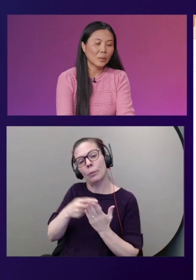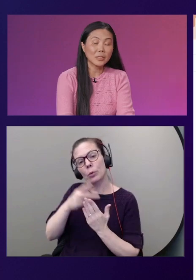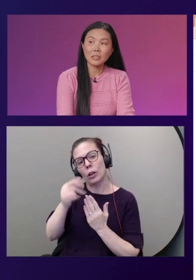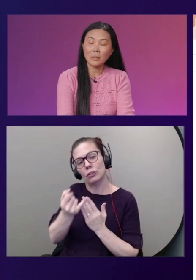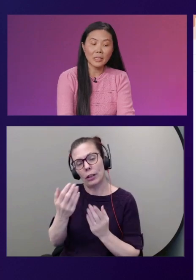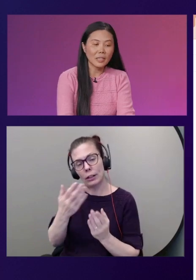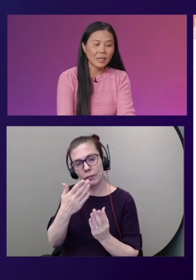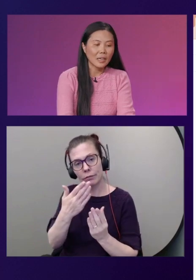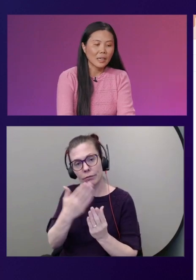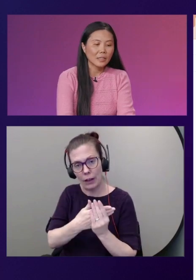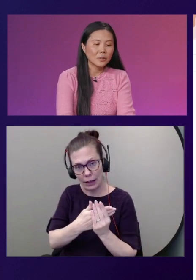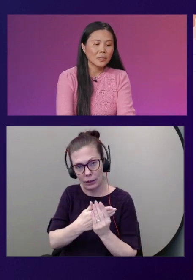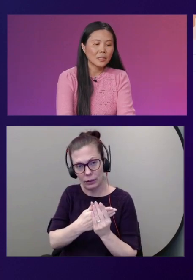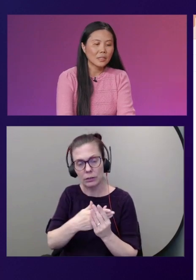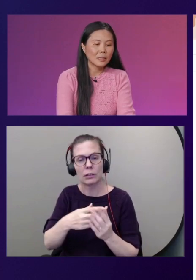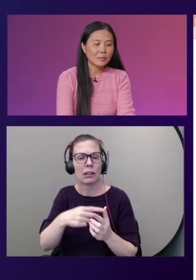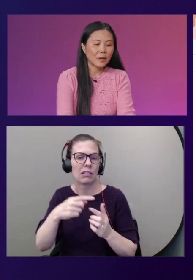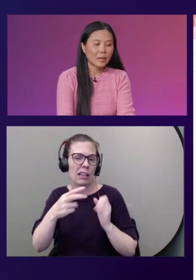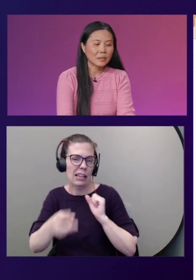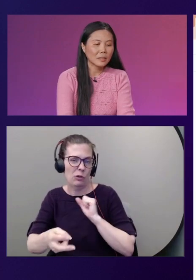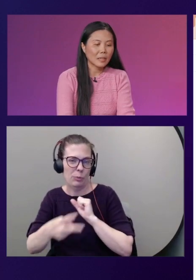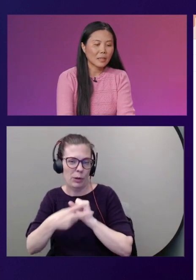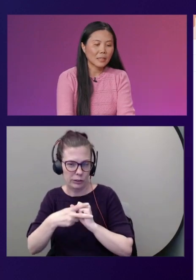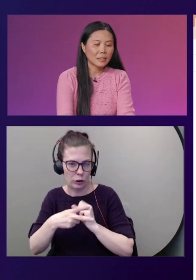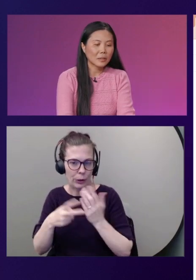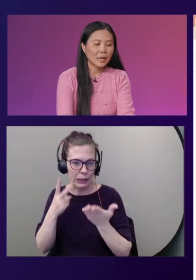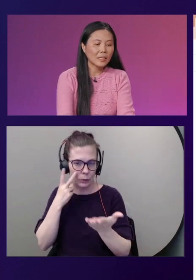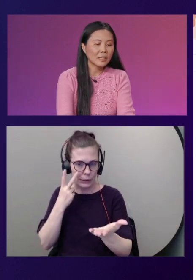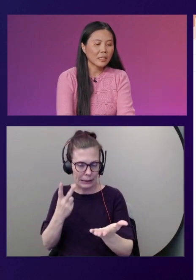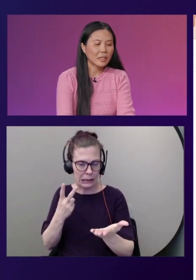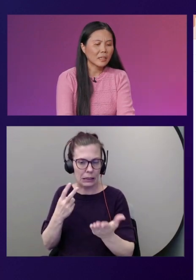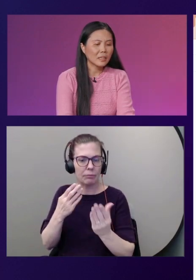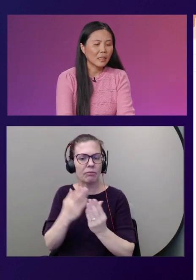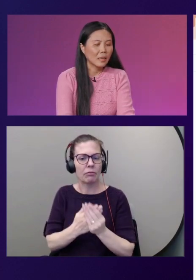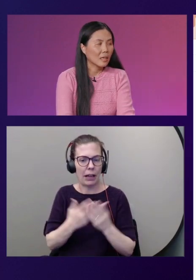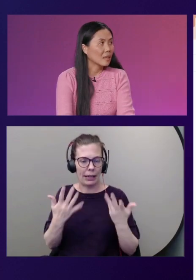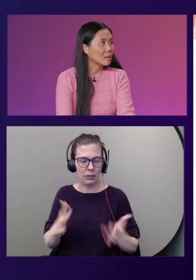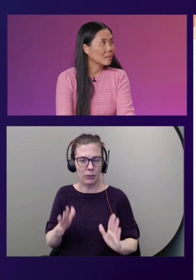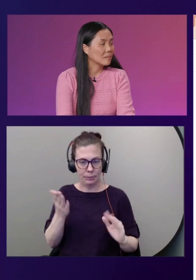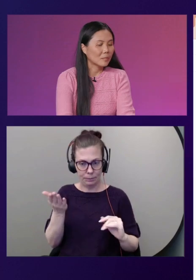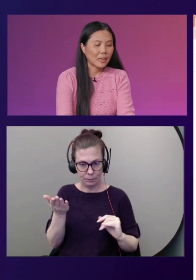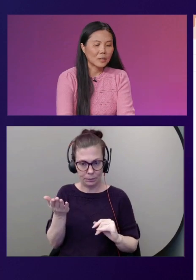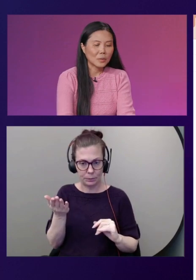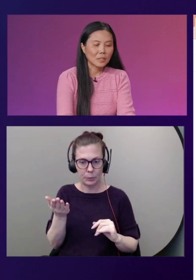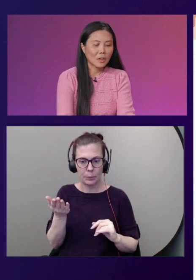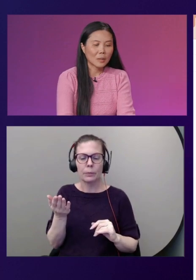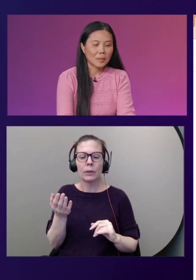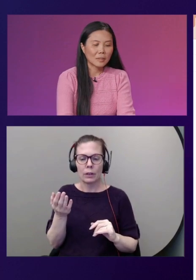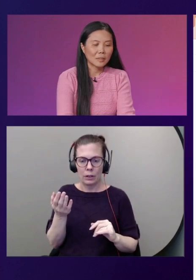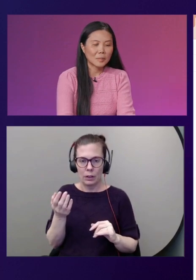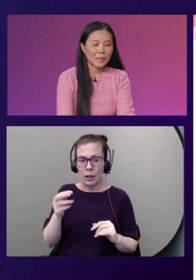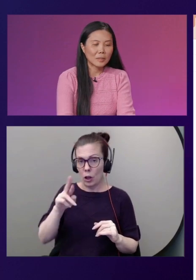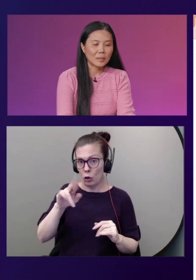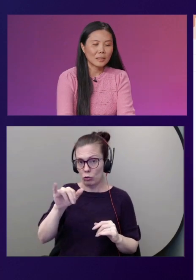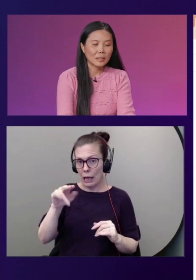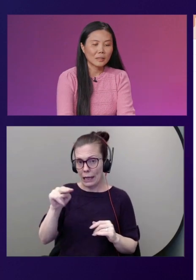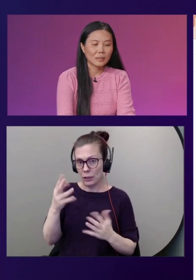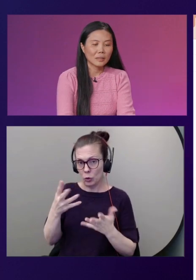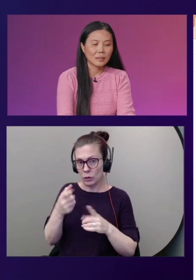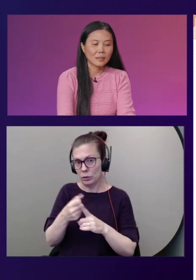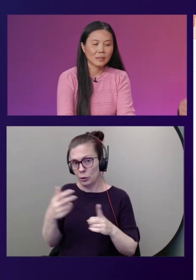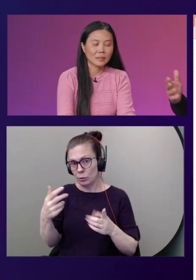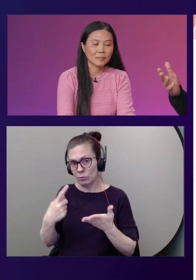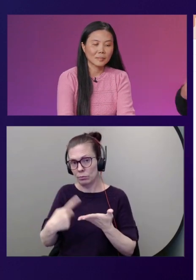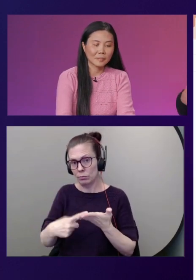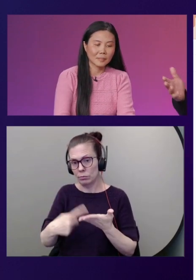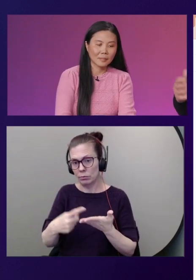the repository, and you can see that the files that is created here. Ryan, you want to talk a little bit about the?